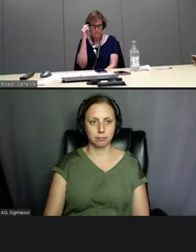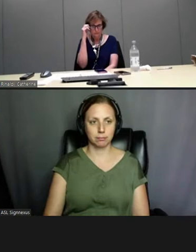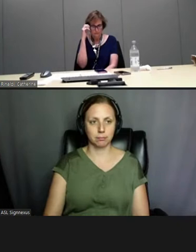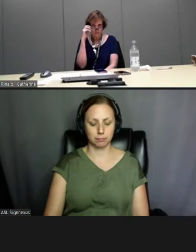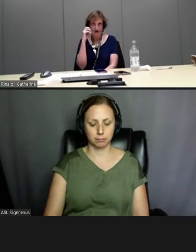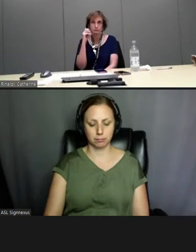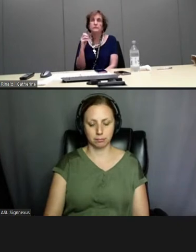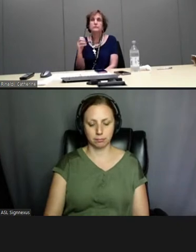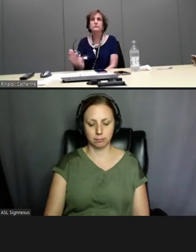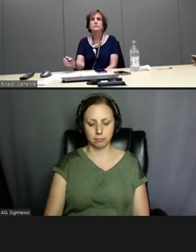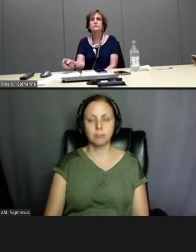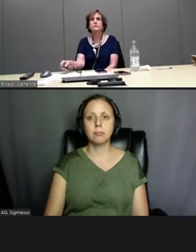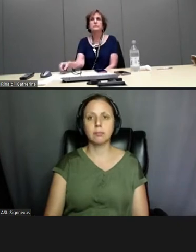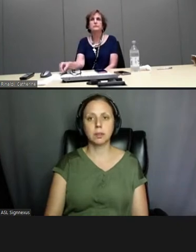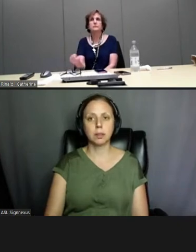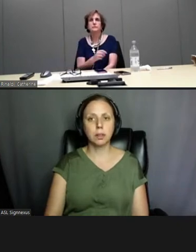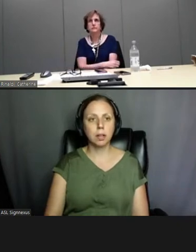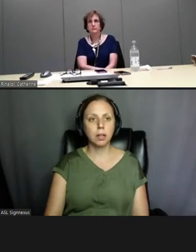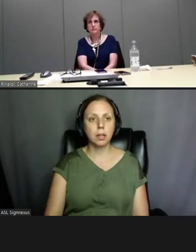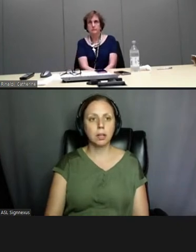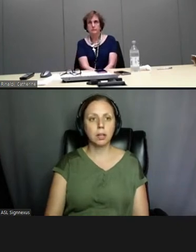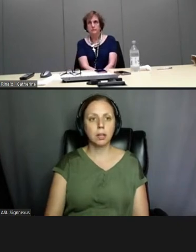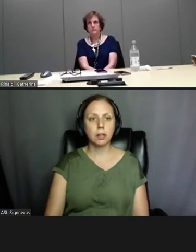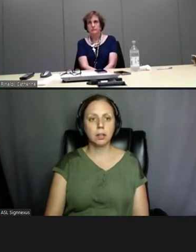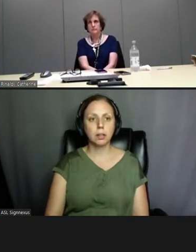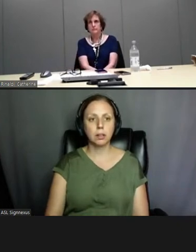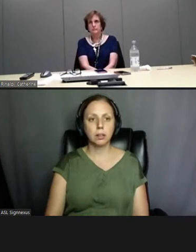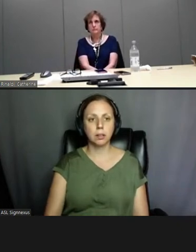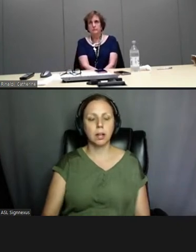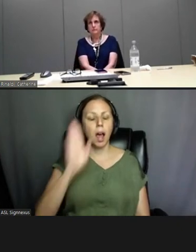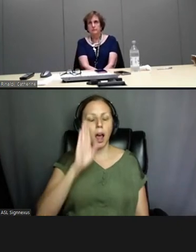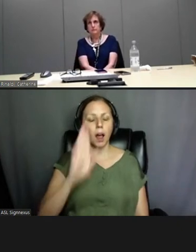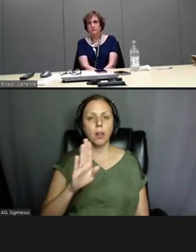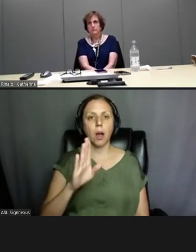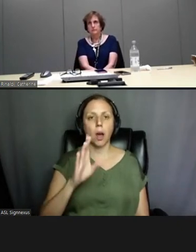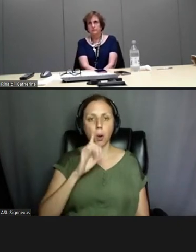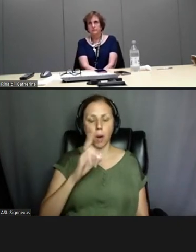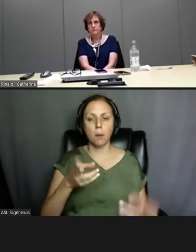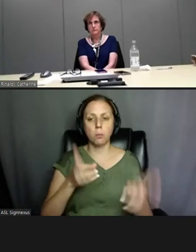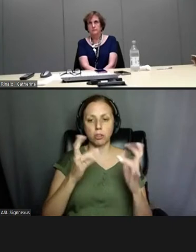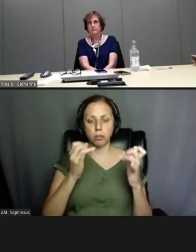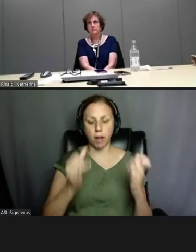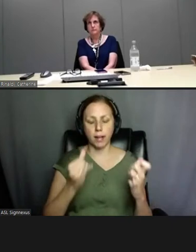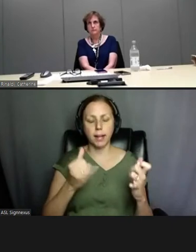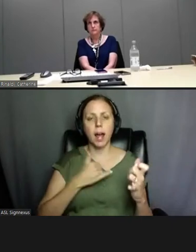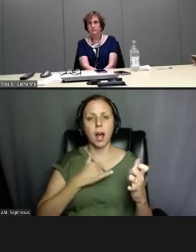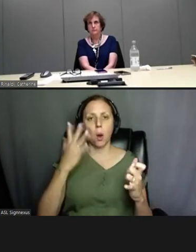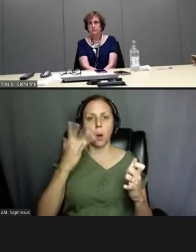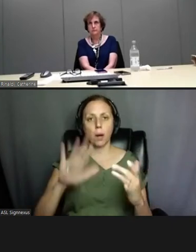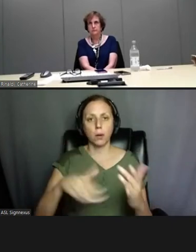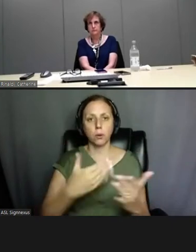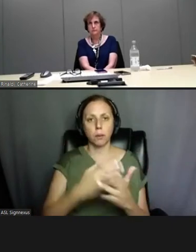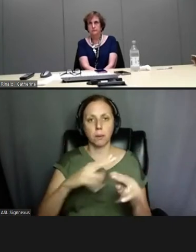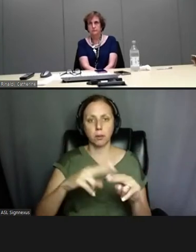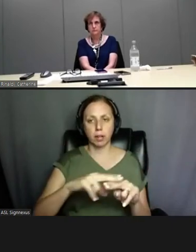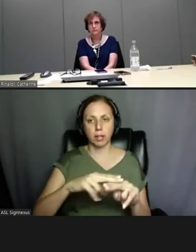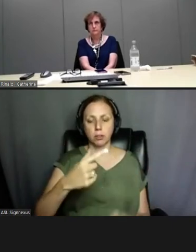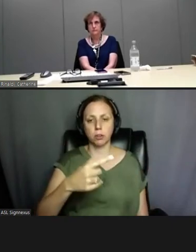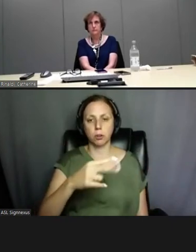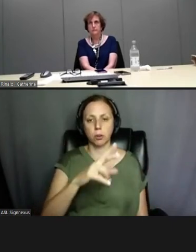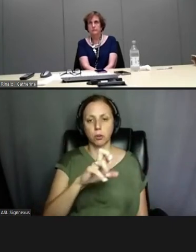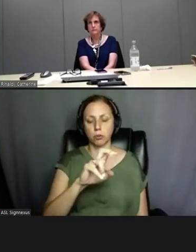Hi, Noah Steinberg speaking. I'm actually rushing right now to get my train to Great Neck. I'm a Great Neck